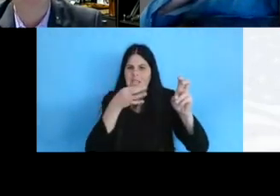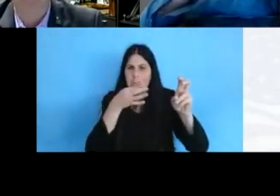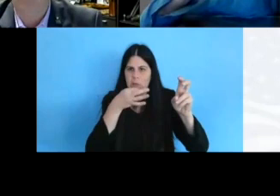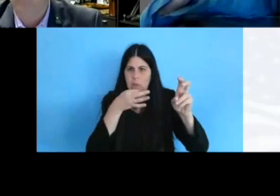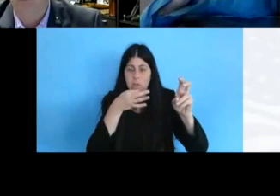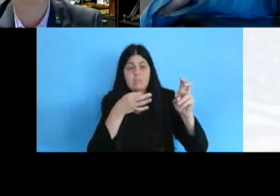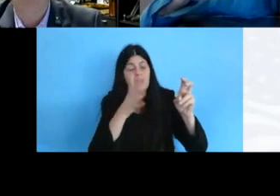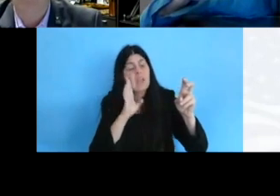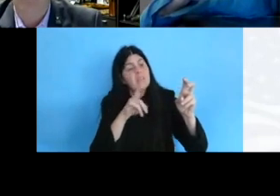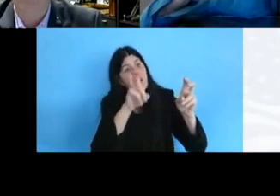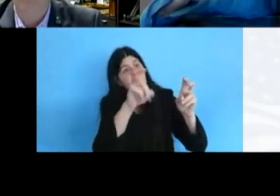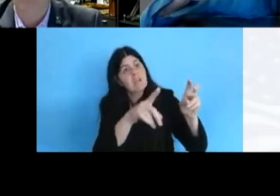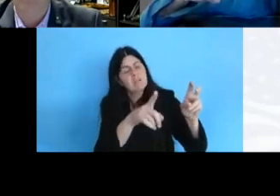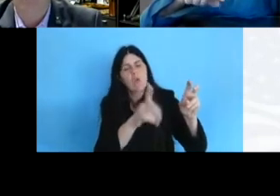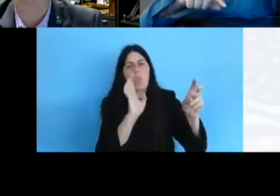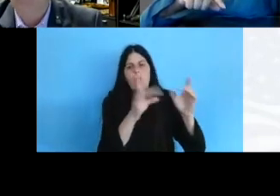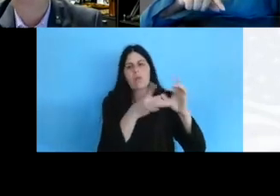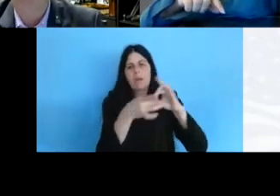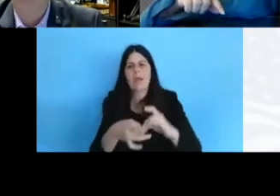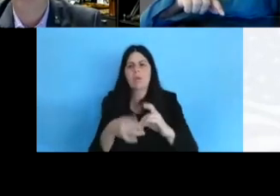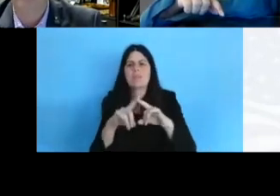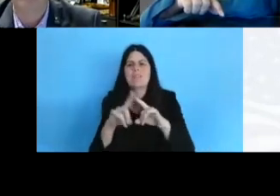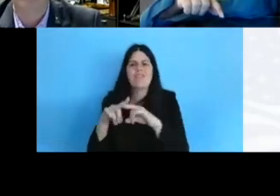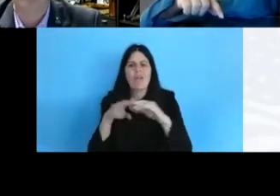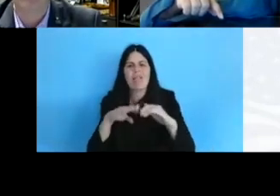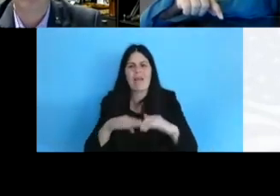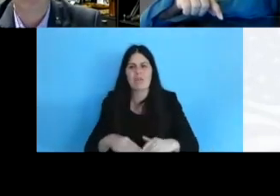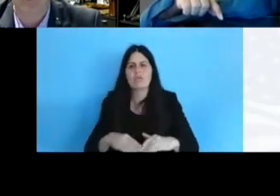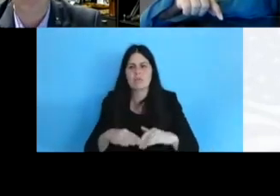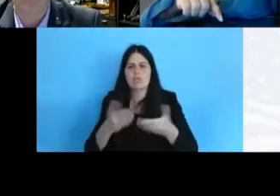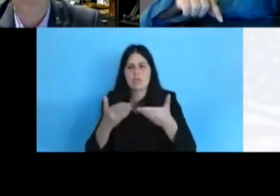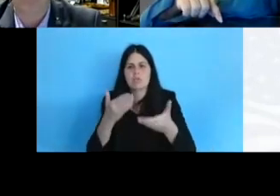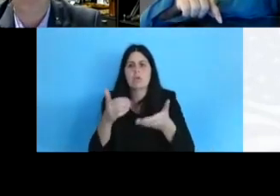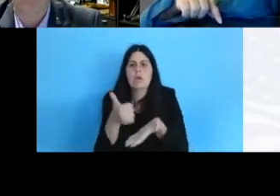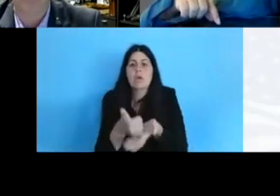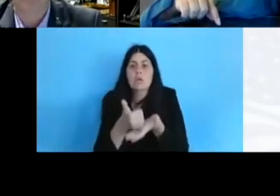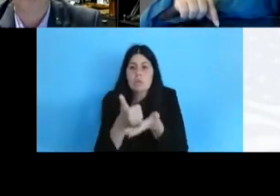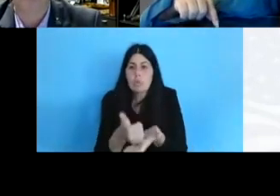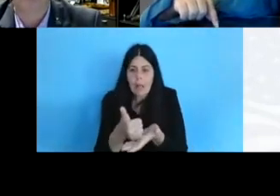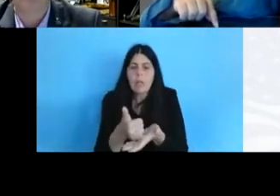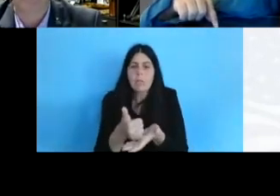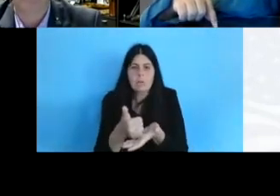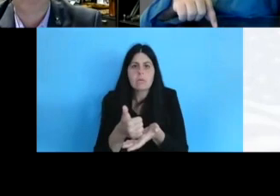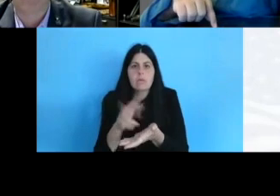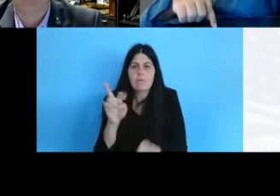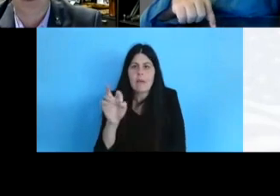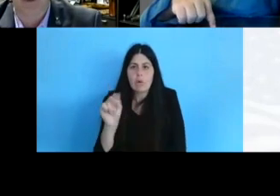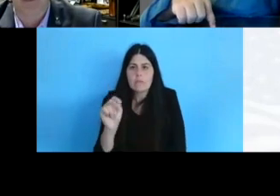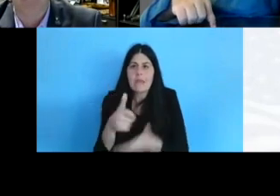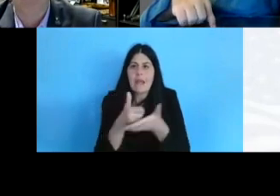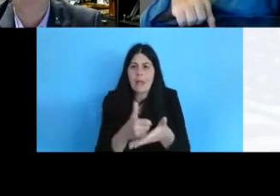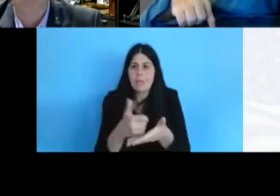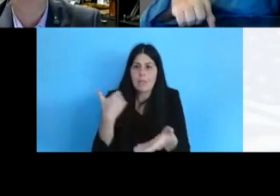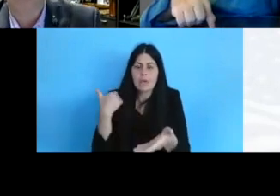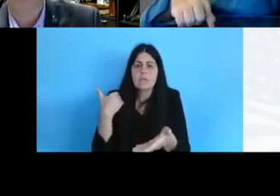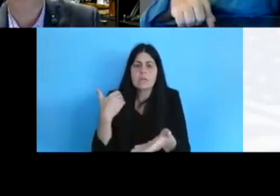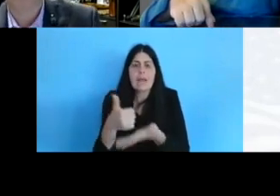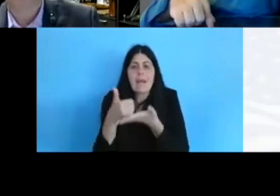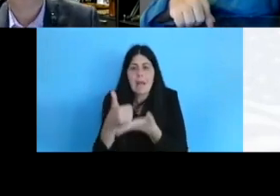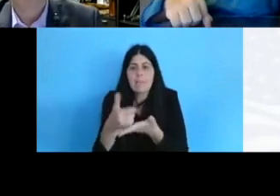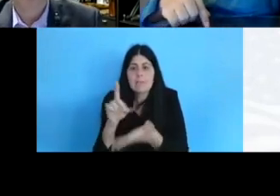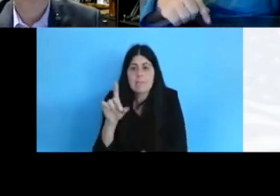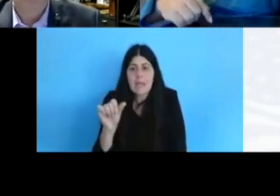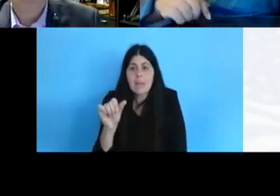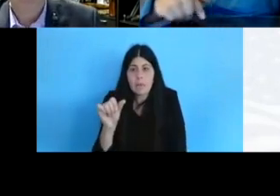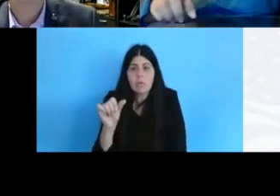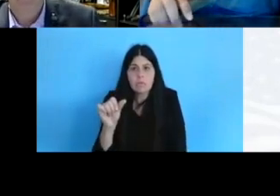able to connect with all the different levels of services that help veterans and help employers and help disabled veterans. Next slide, So, Mike, please. before we move off this